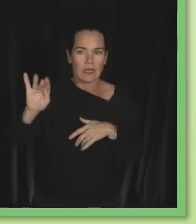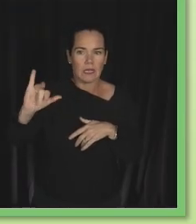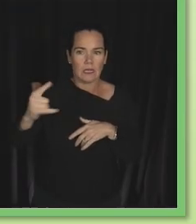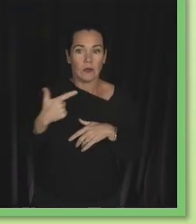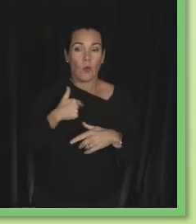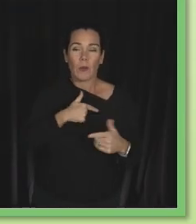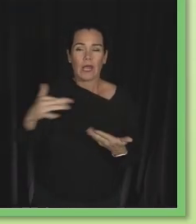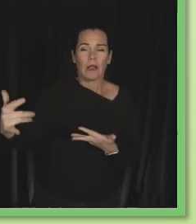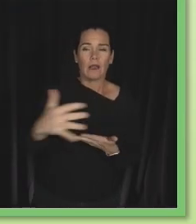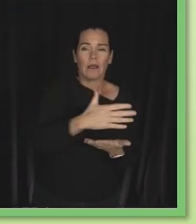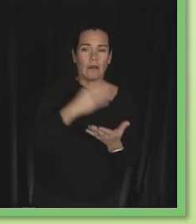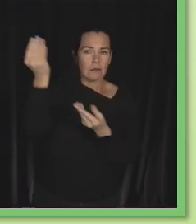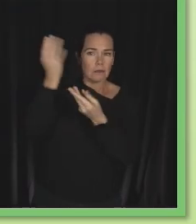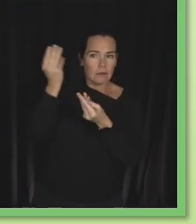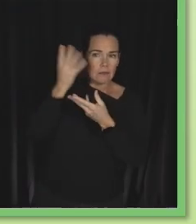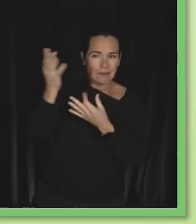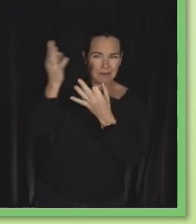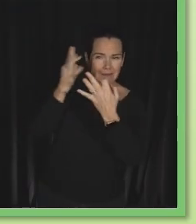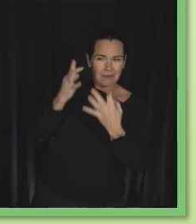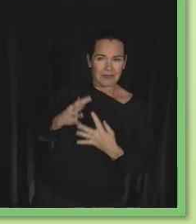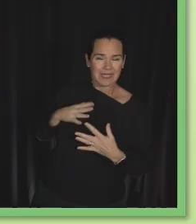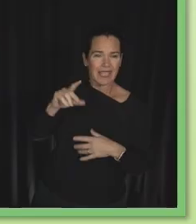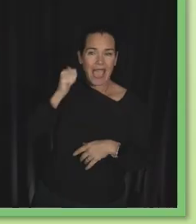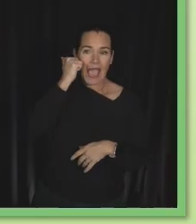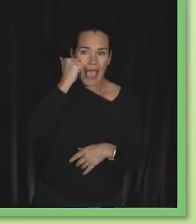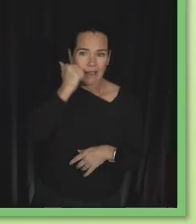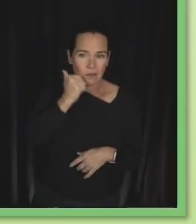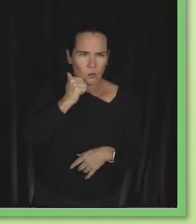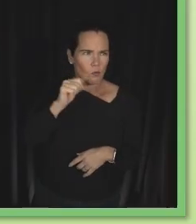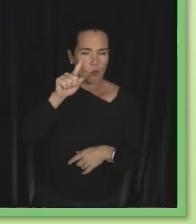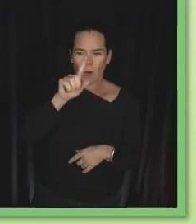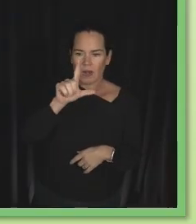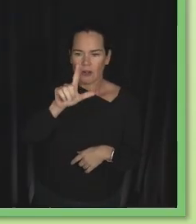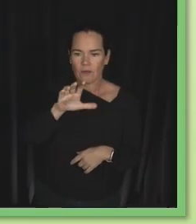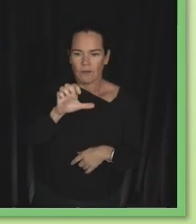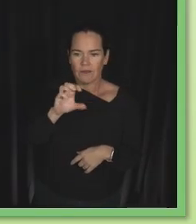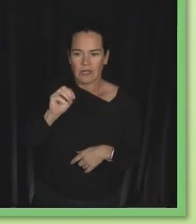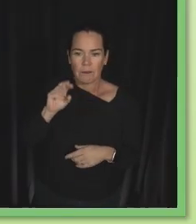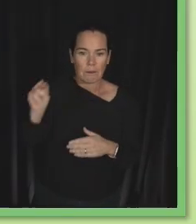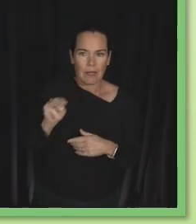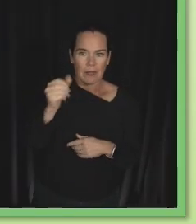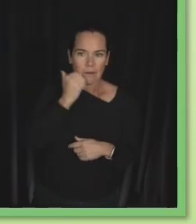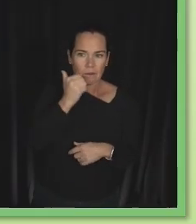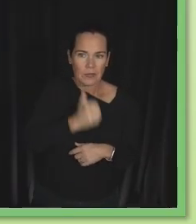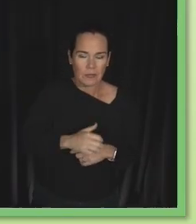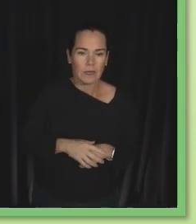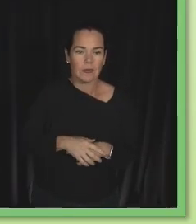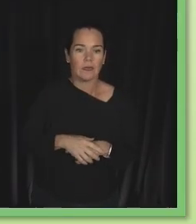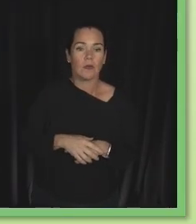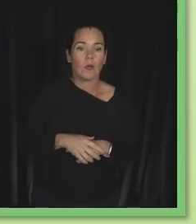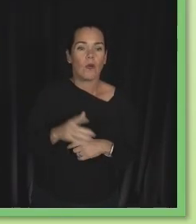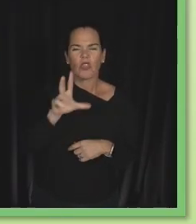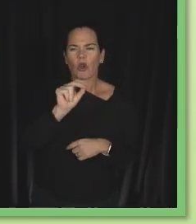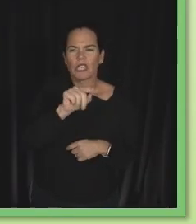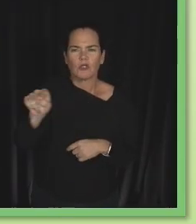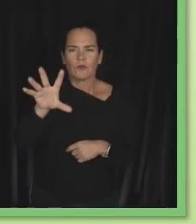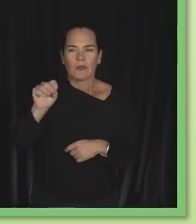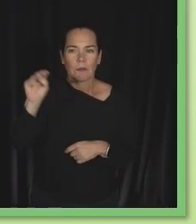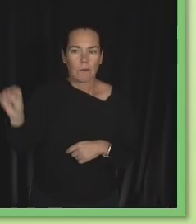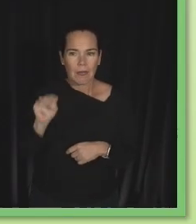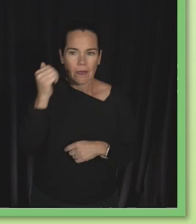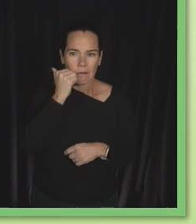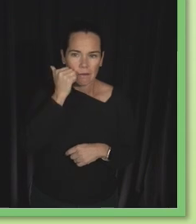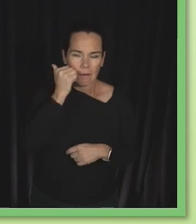single day. And the problem gets bigger because we know that offenders typically have little